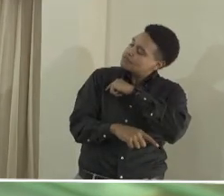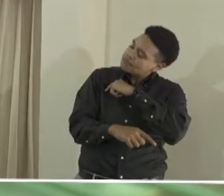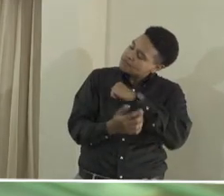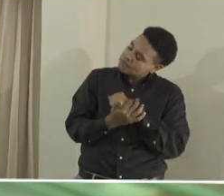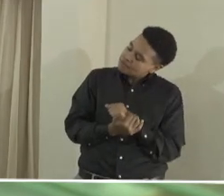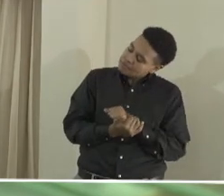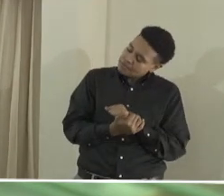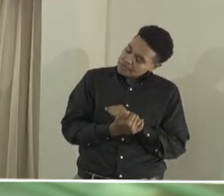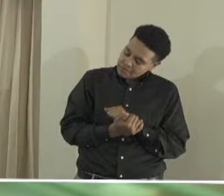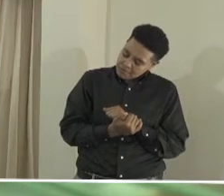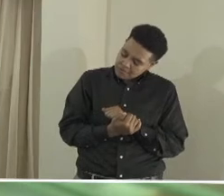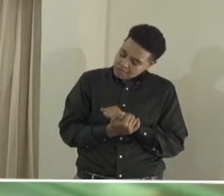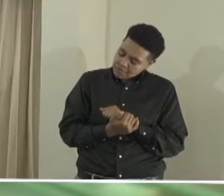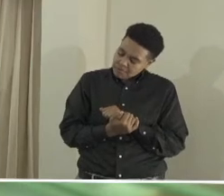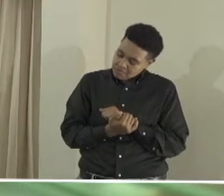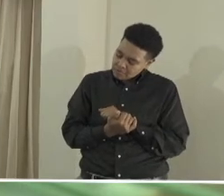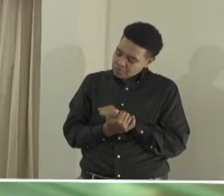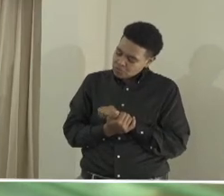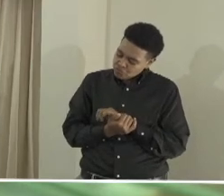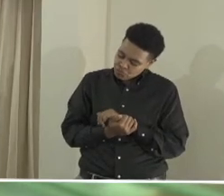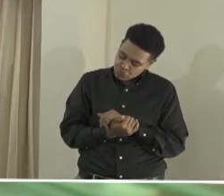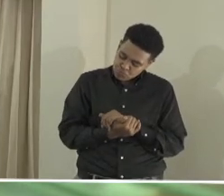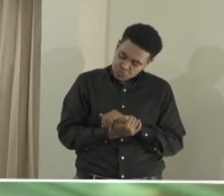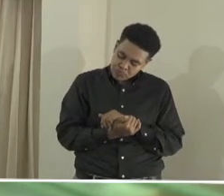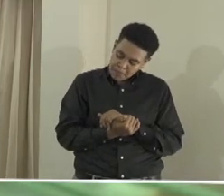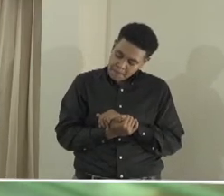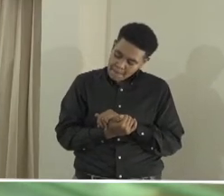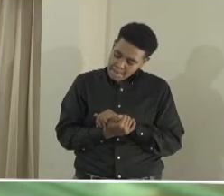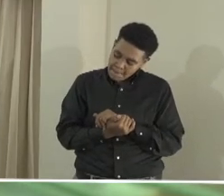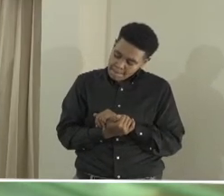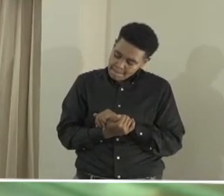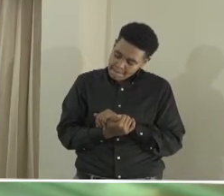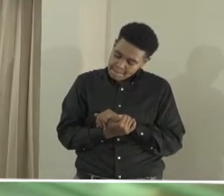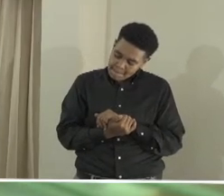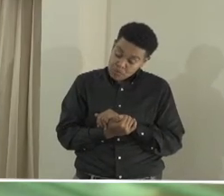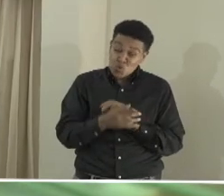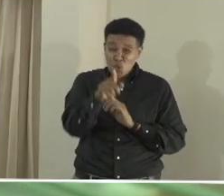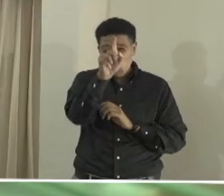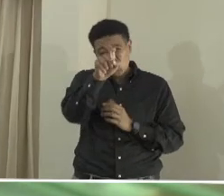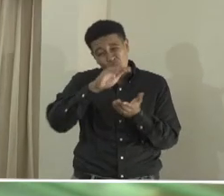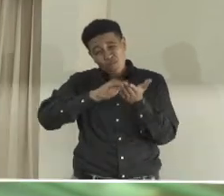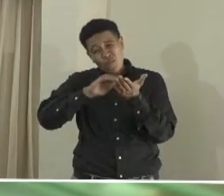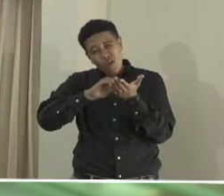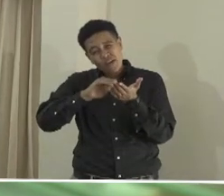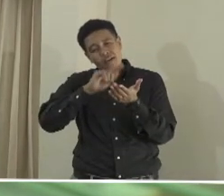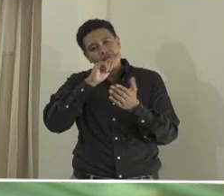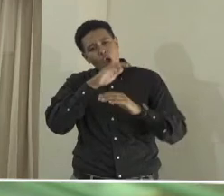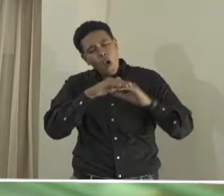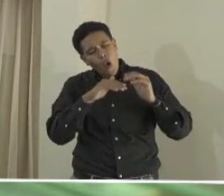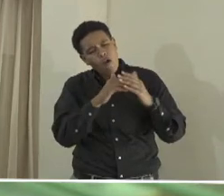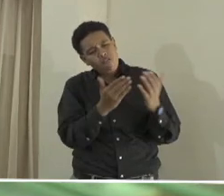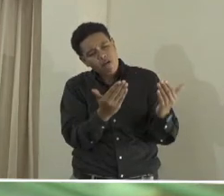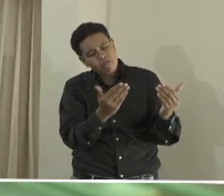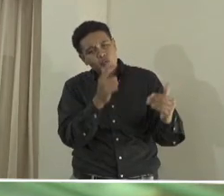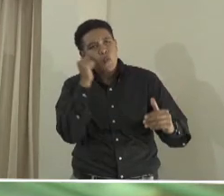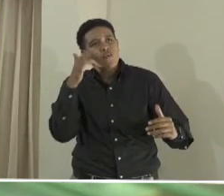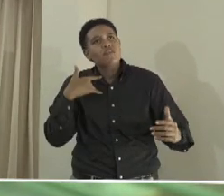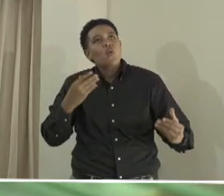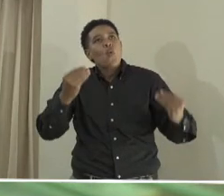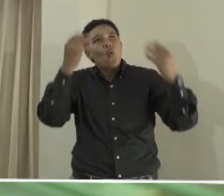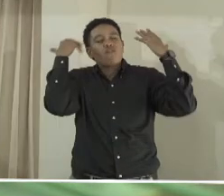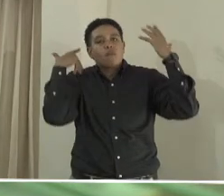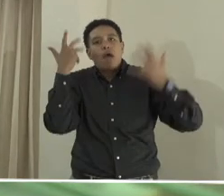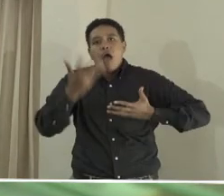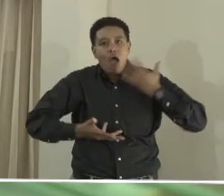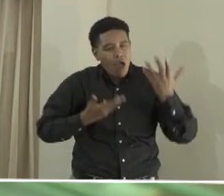to forgive and comfort him so that he will not be overwhelmed by excessive sorrow.